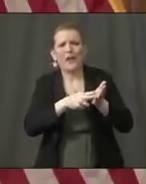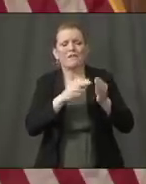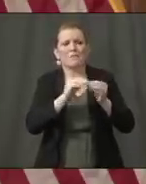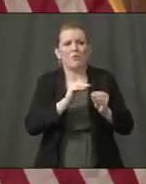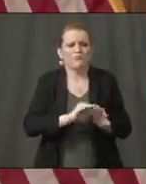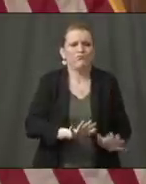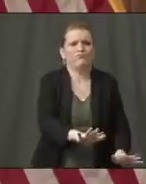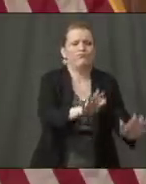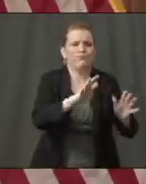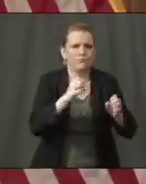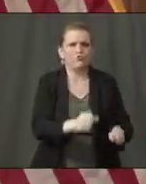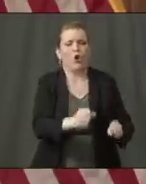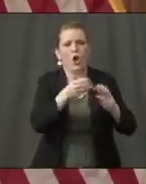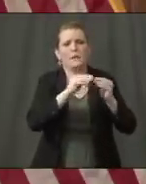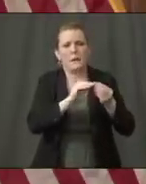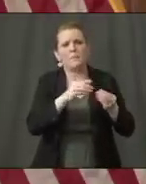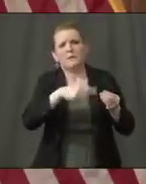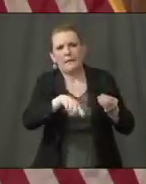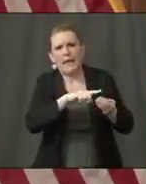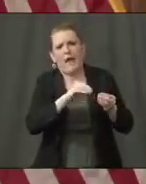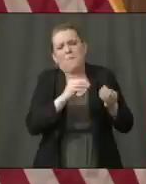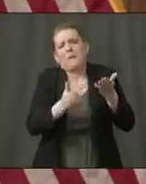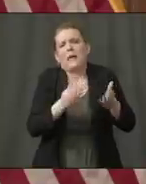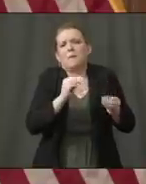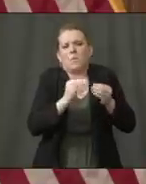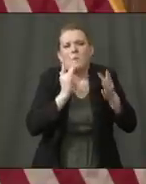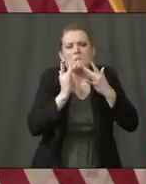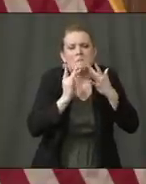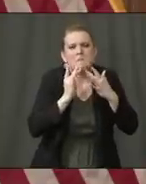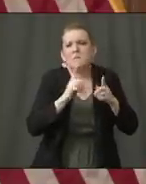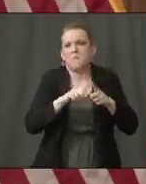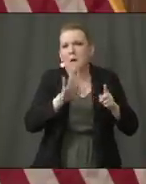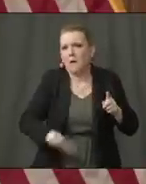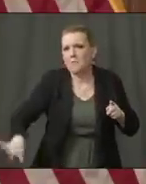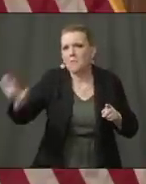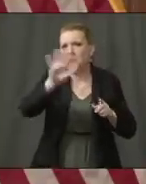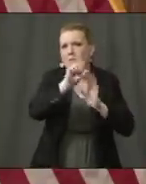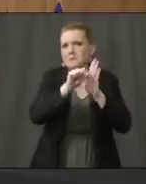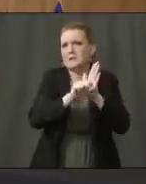we still have a significant amount of unused hospital bed capacity.